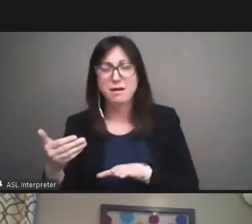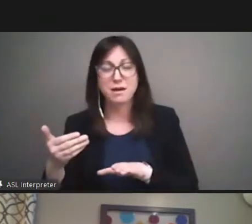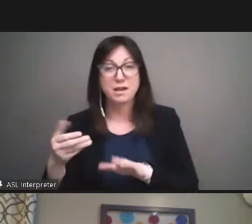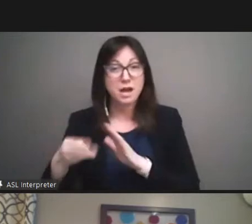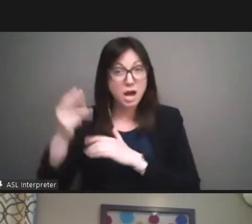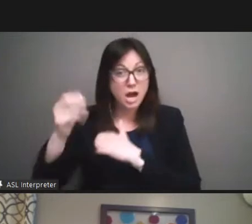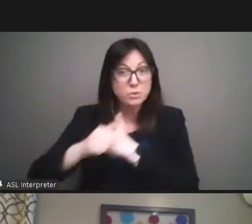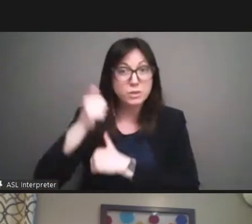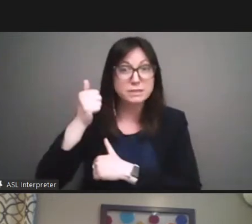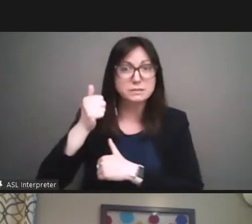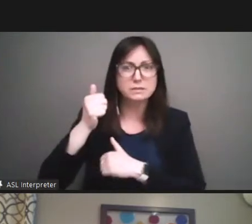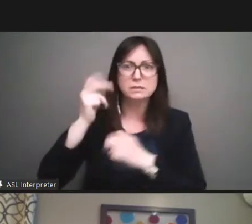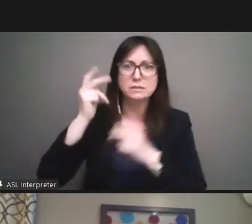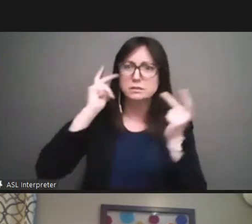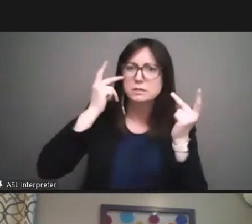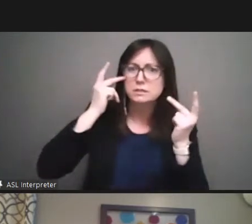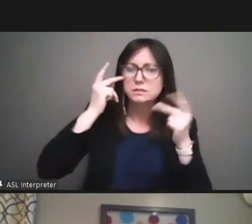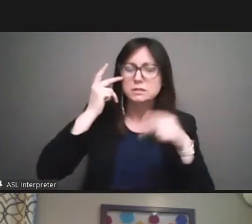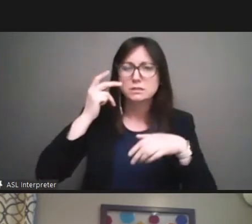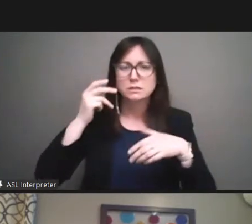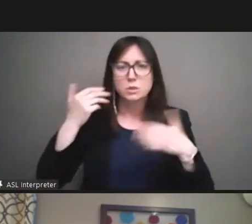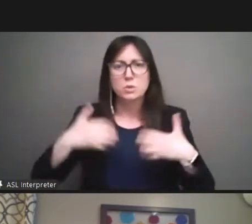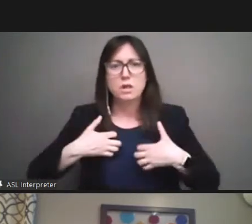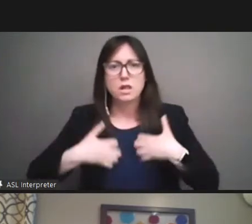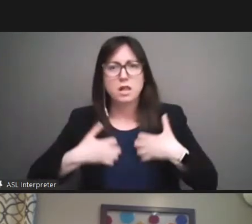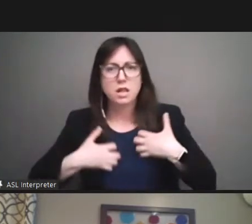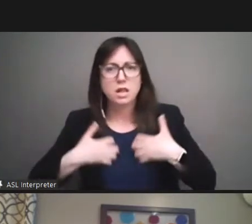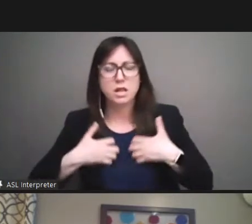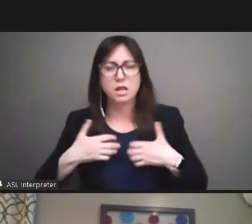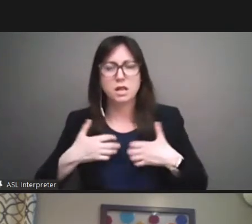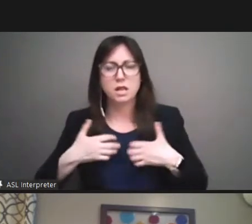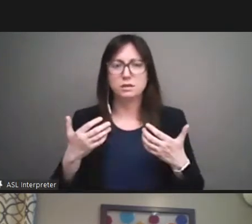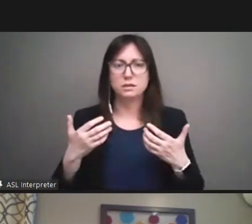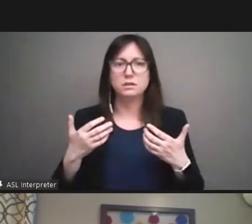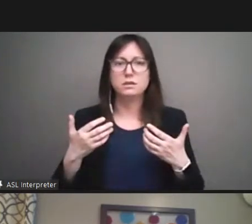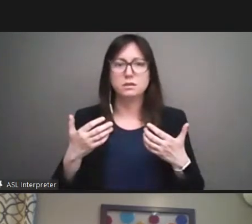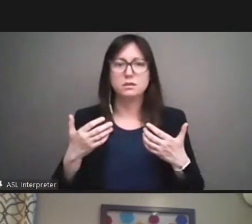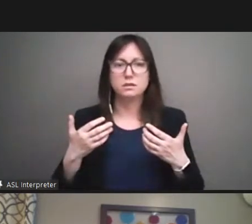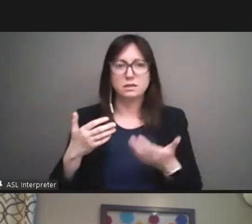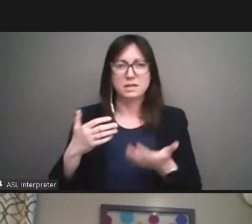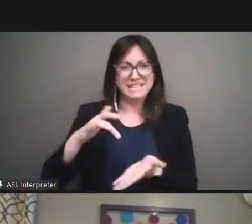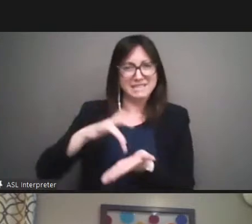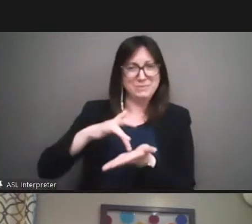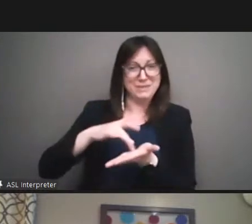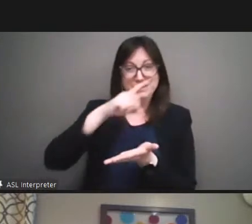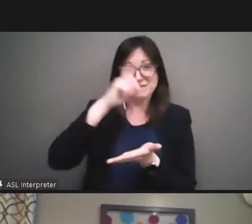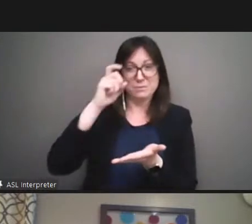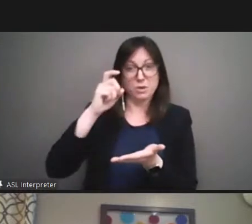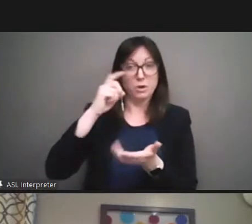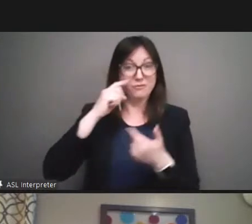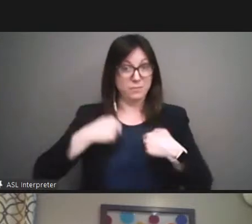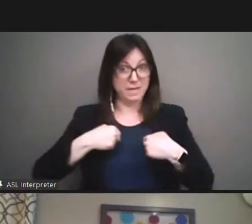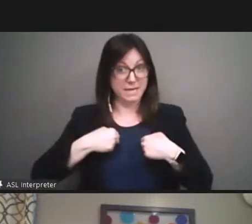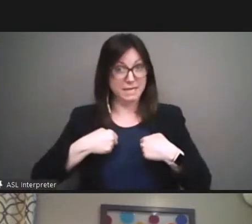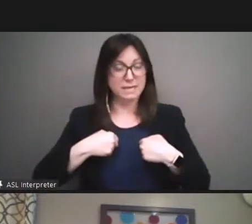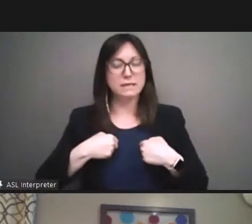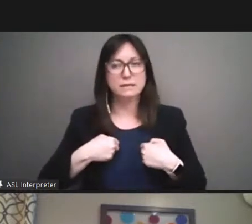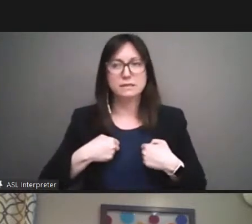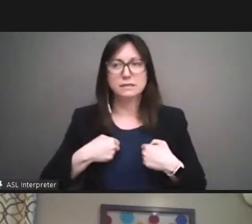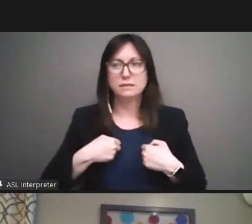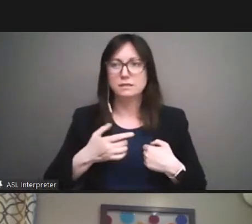and anxious. And I think that middle of the summer moment for me was really